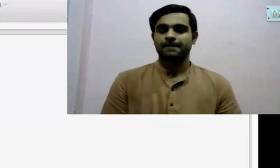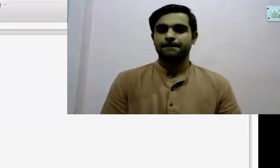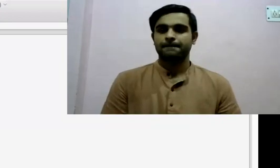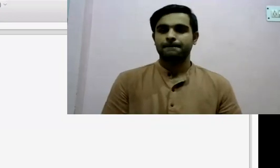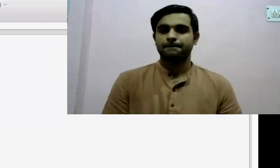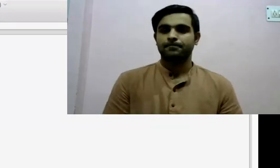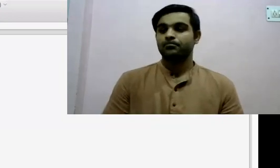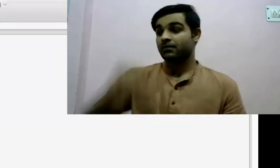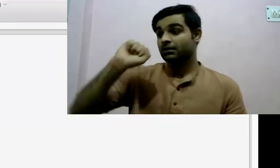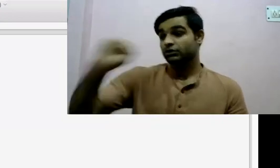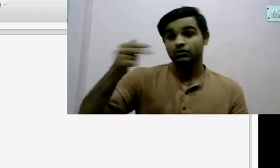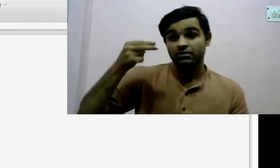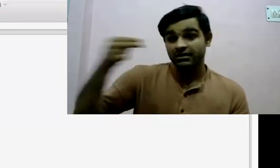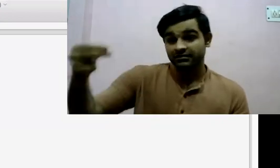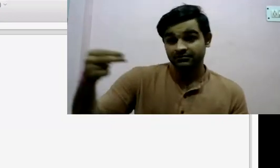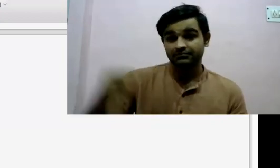Your name.